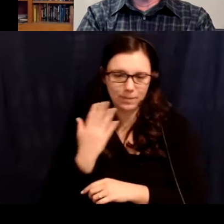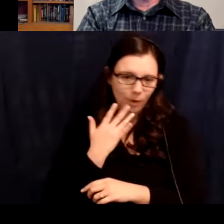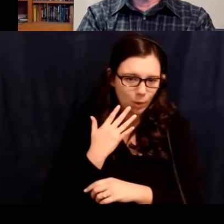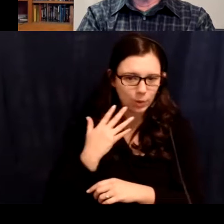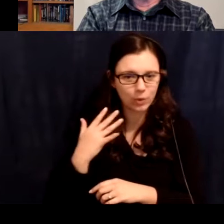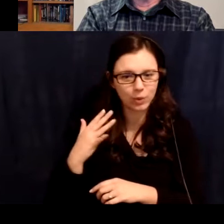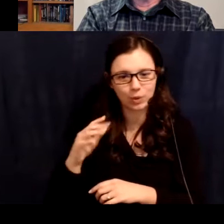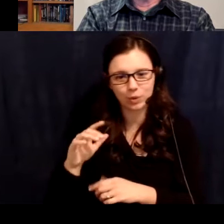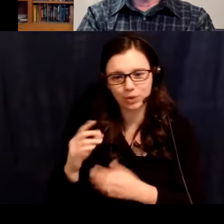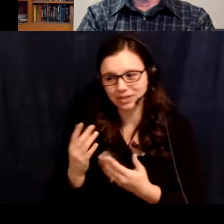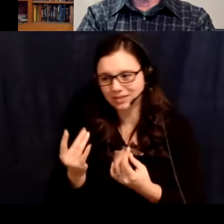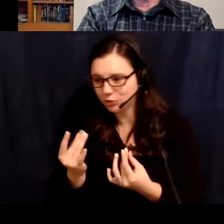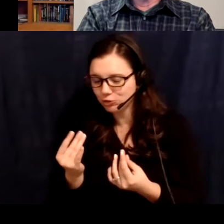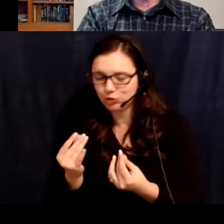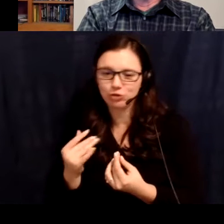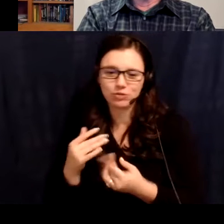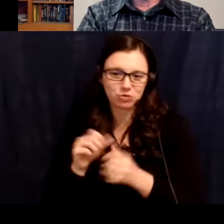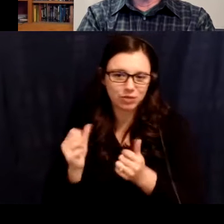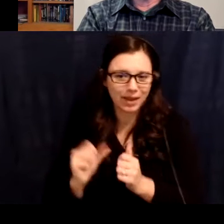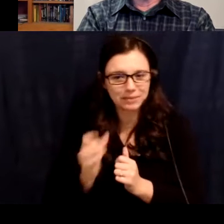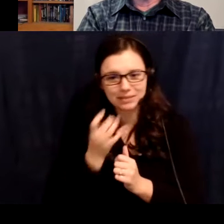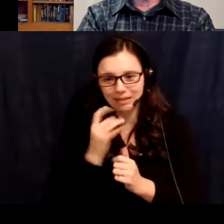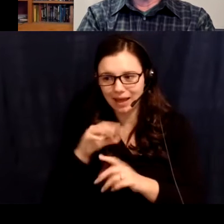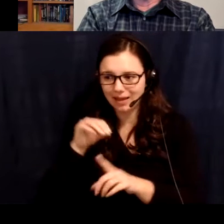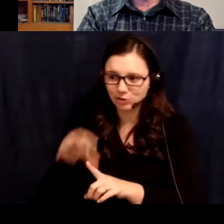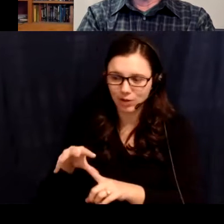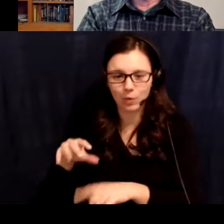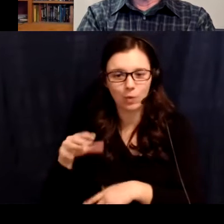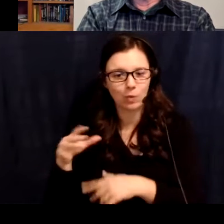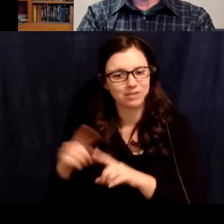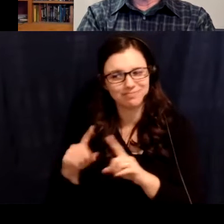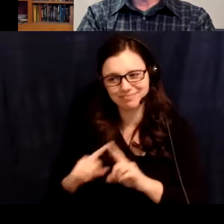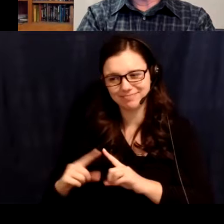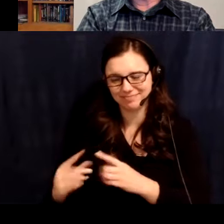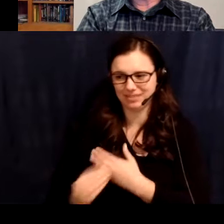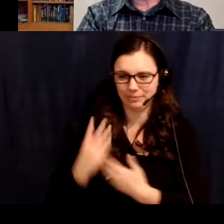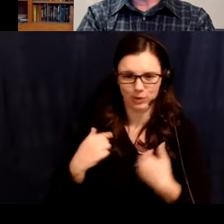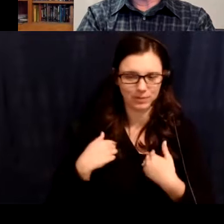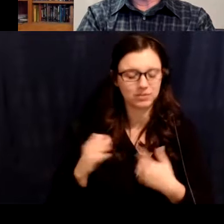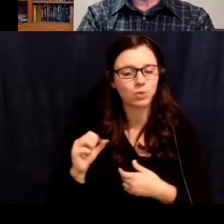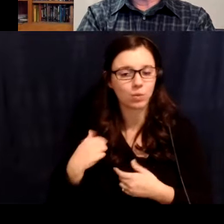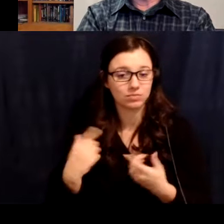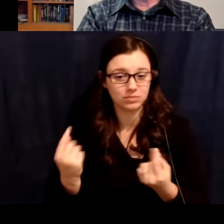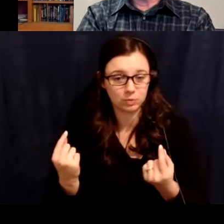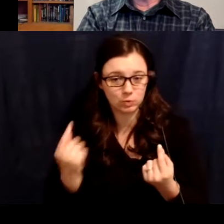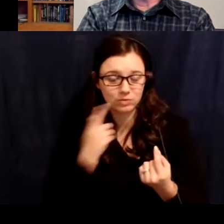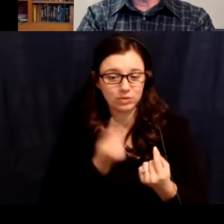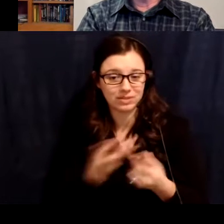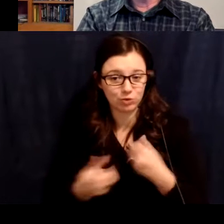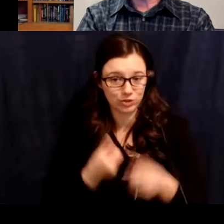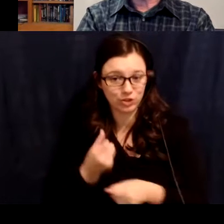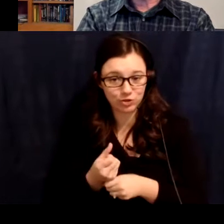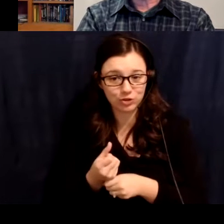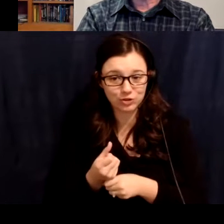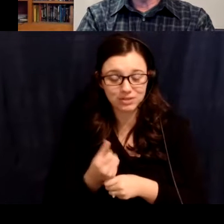the texture, the shapes, the light and the shadow. And so what I did for a few years actually